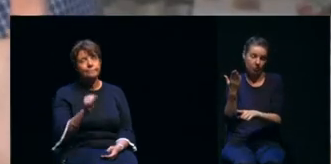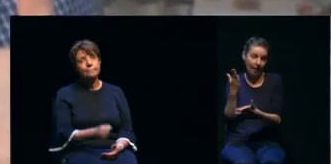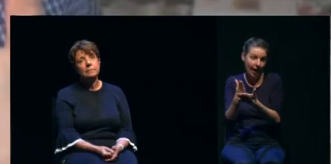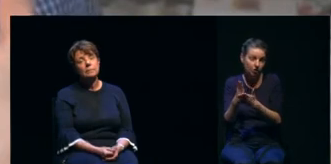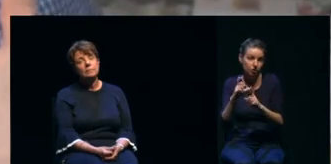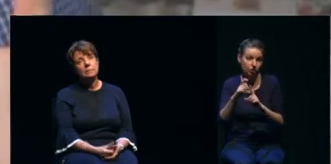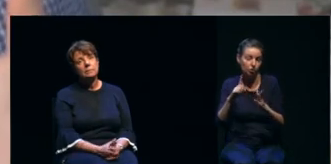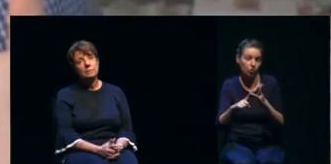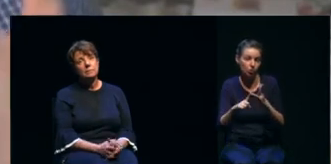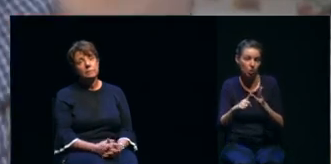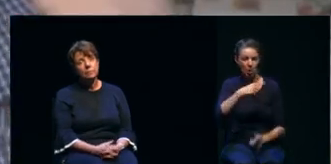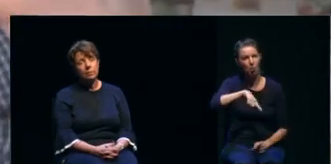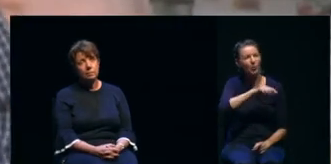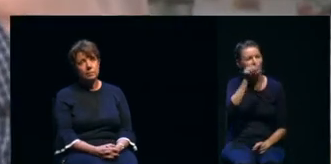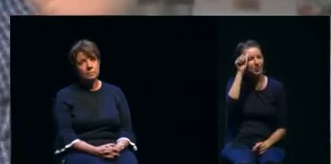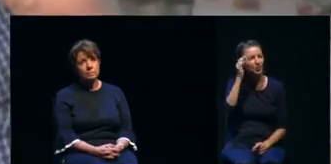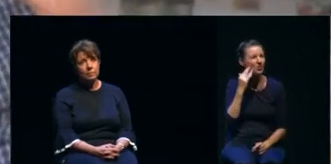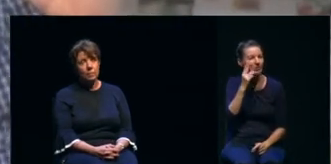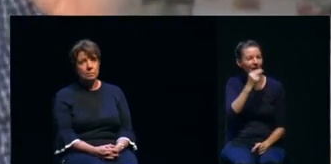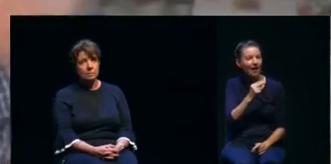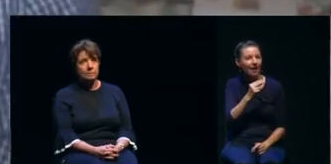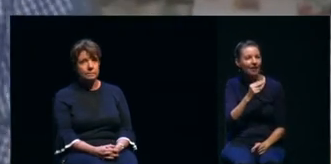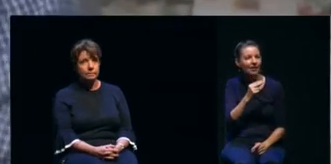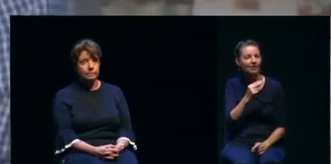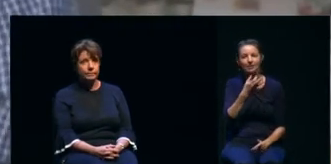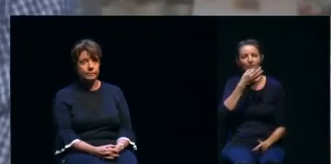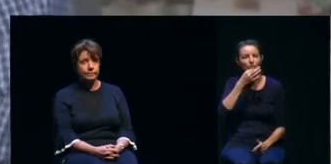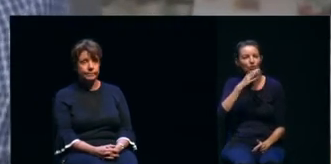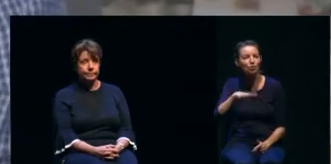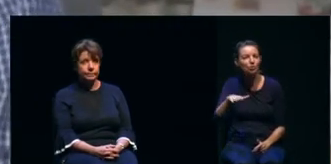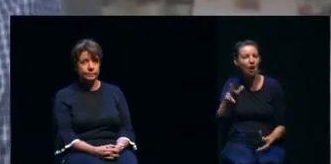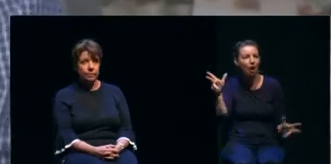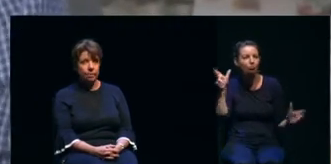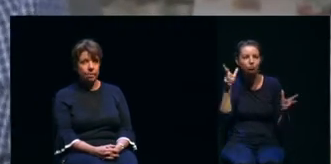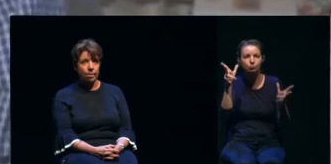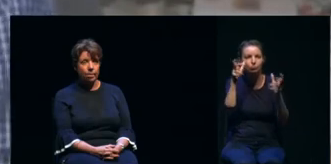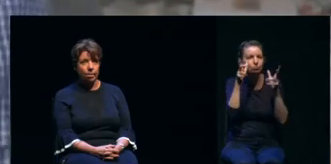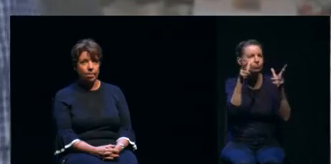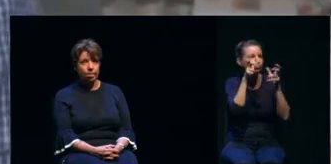remember the things we knew when we were young. We forget. Kids are sponges. They pick up on all these inferences. Mm.